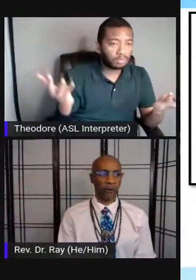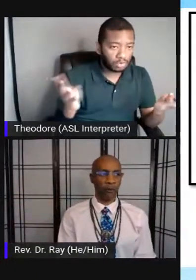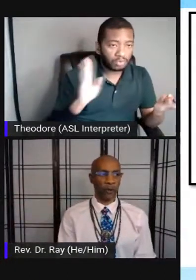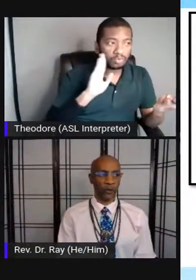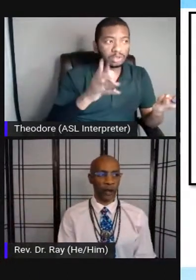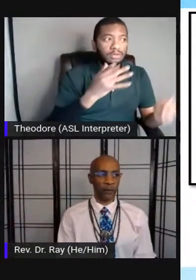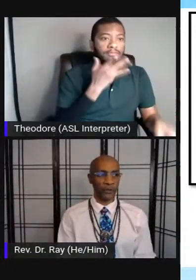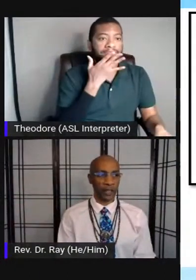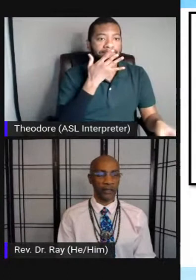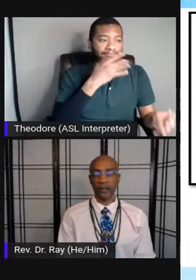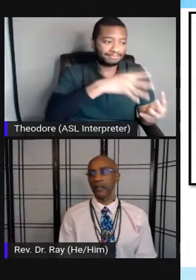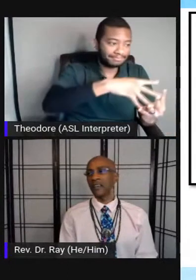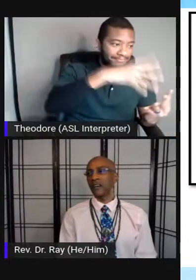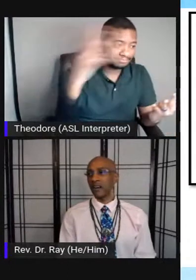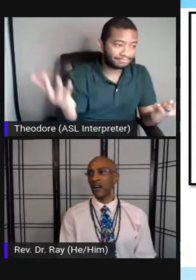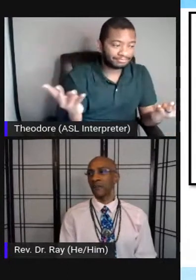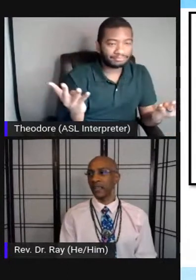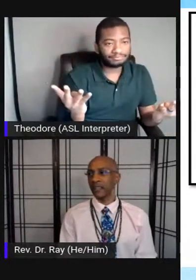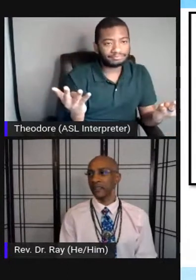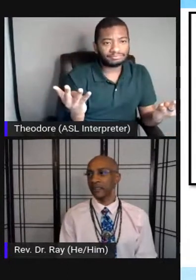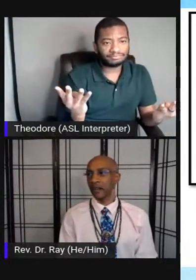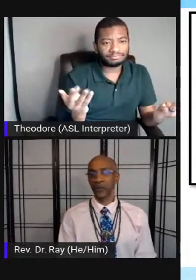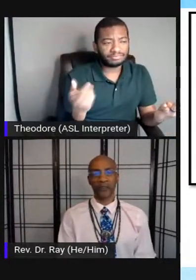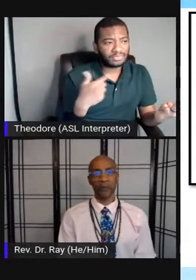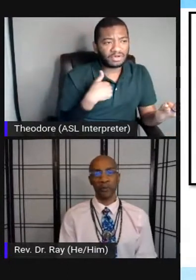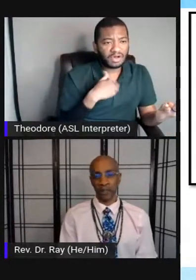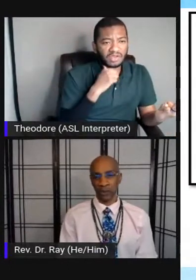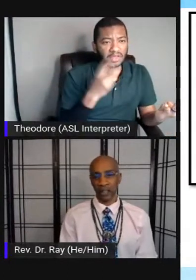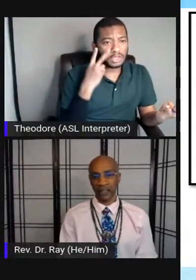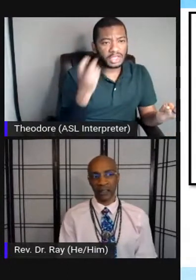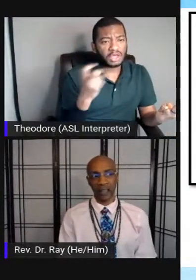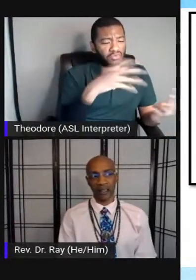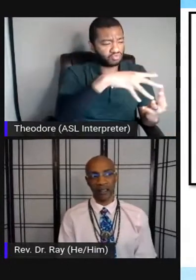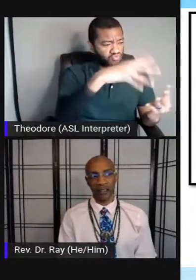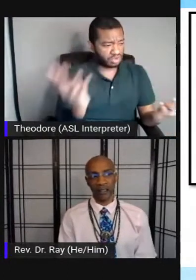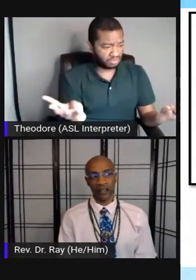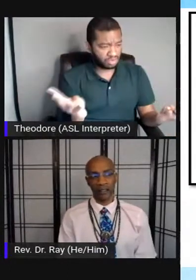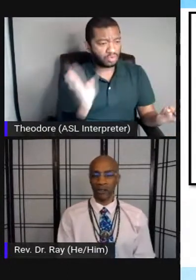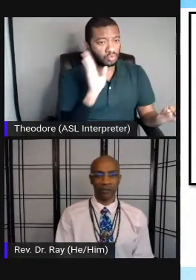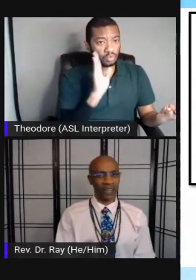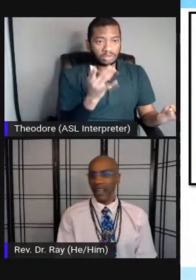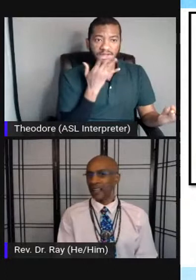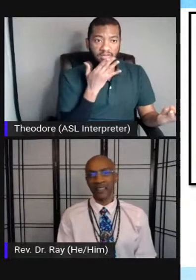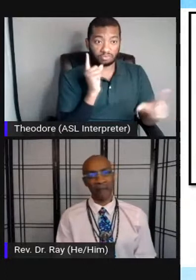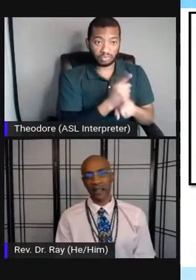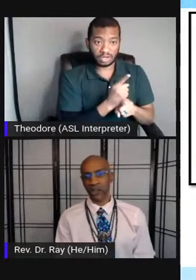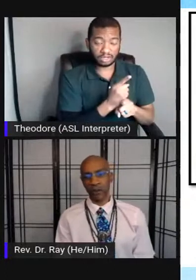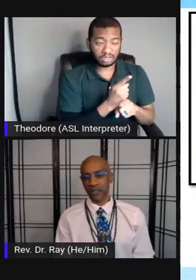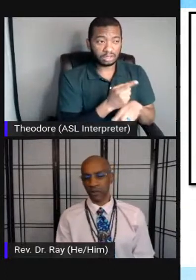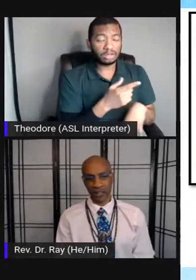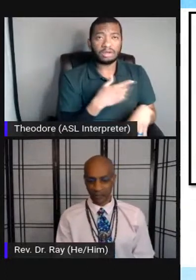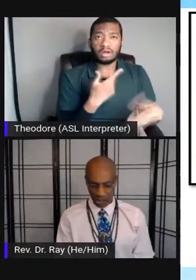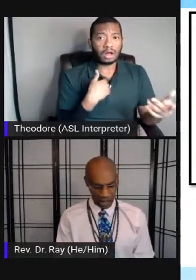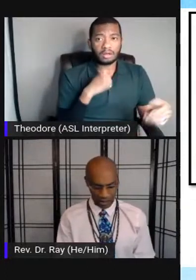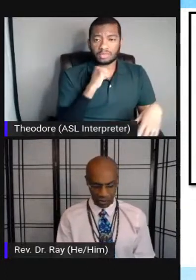never a moment where the rainbow says, oh man, I wonder if I'm going to be gray today. You know, anytime I show up as